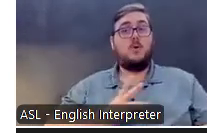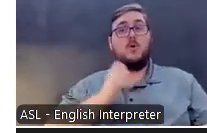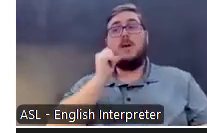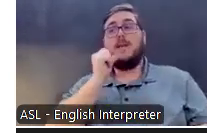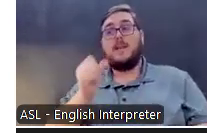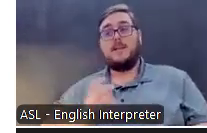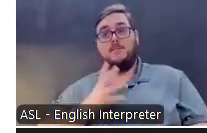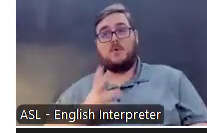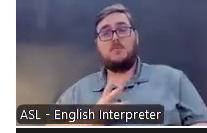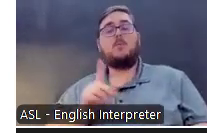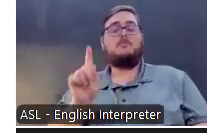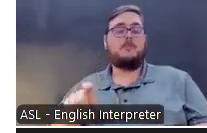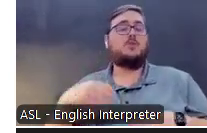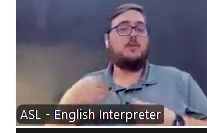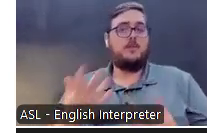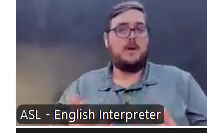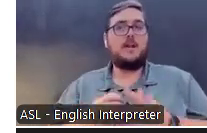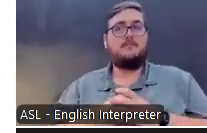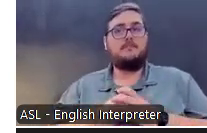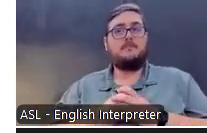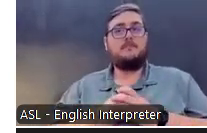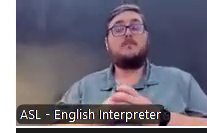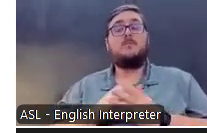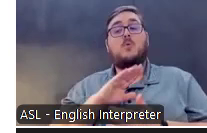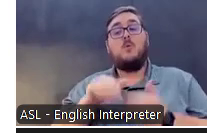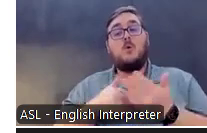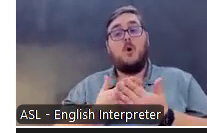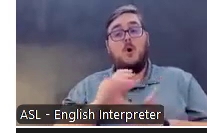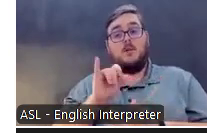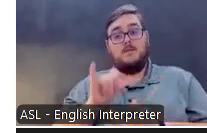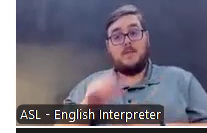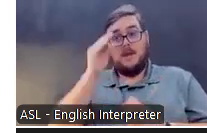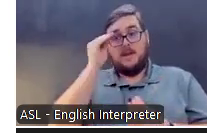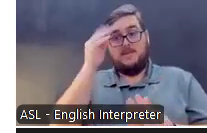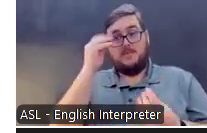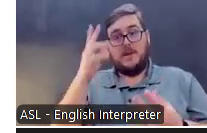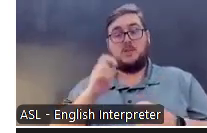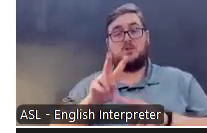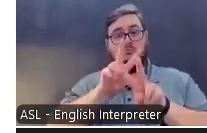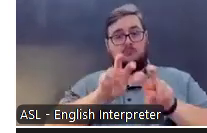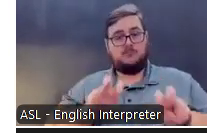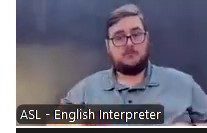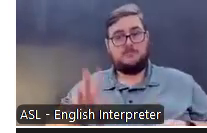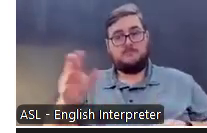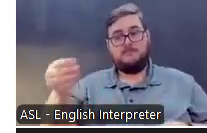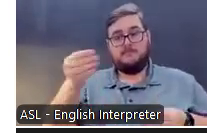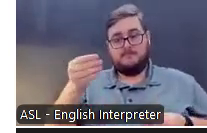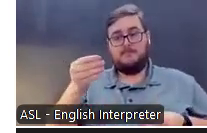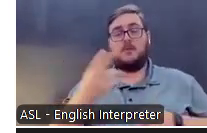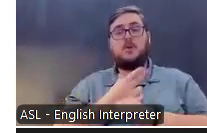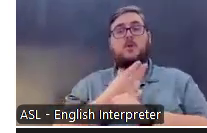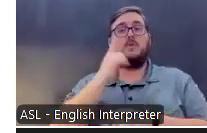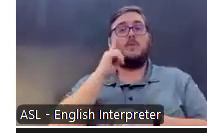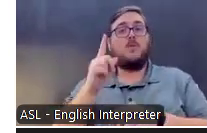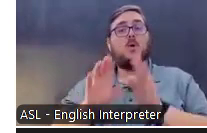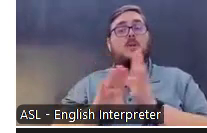place. All of this information will be used for the IEP team to develop measurable